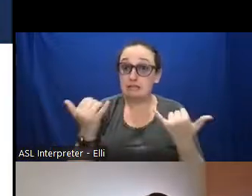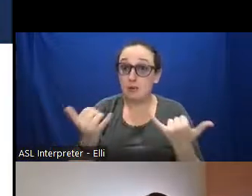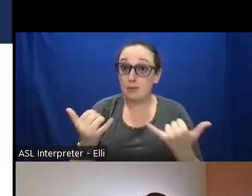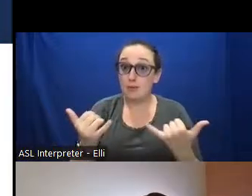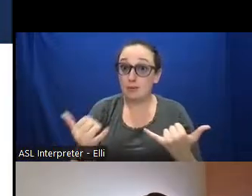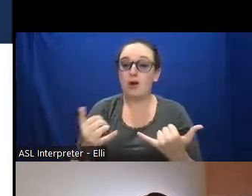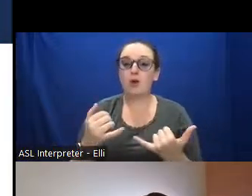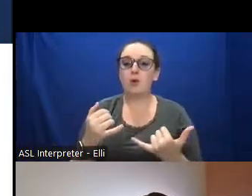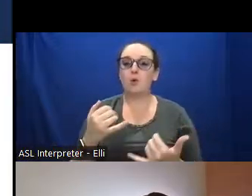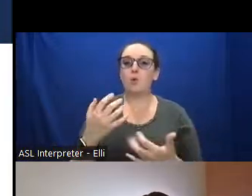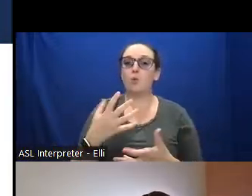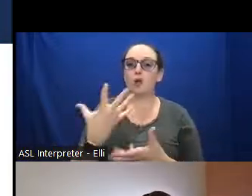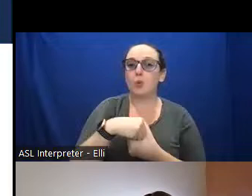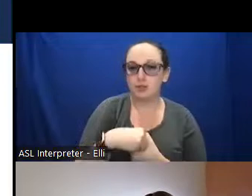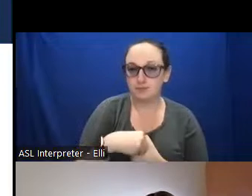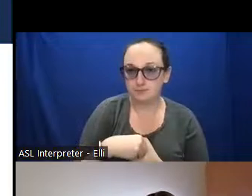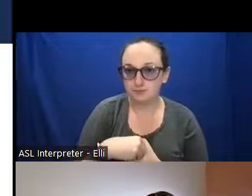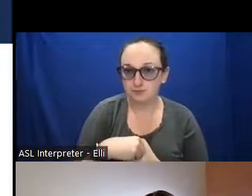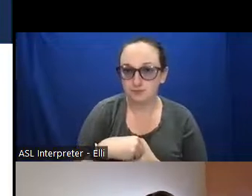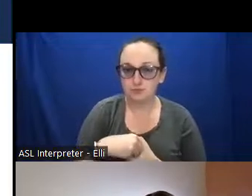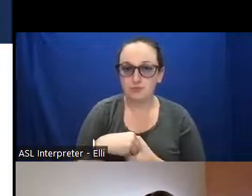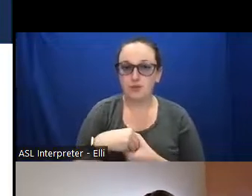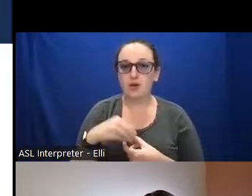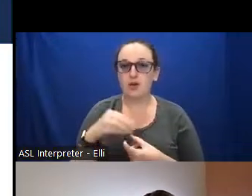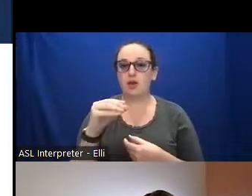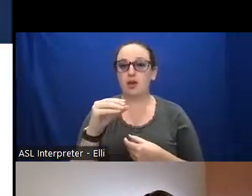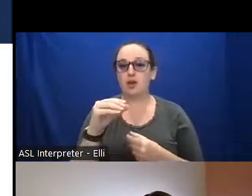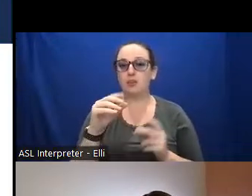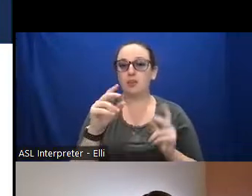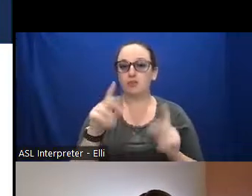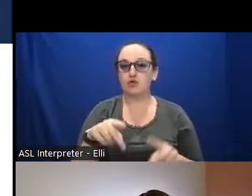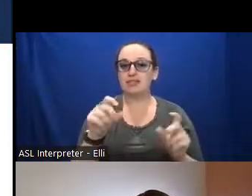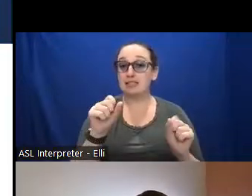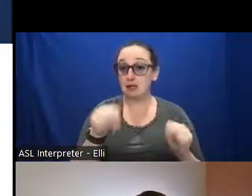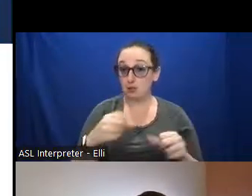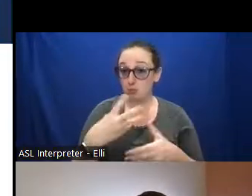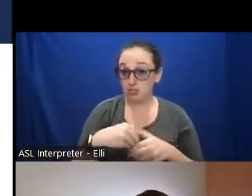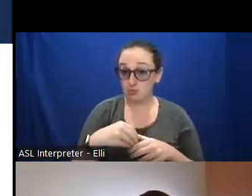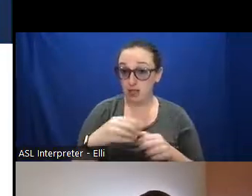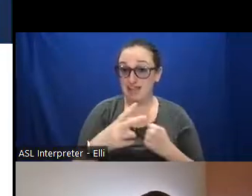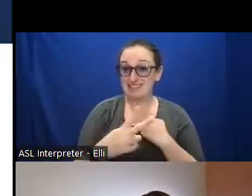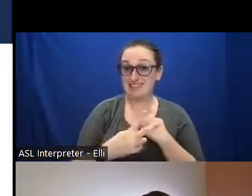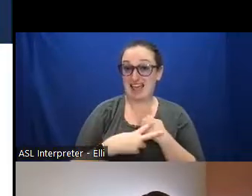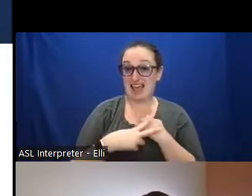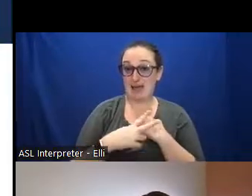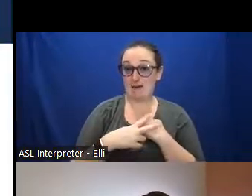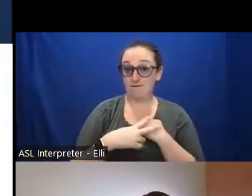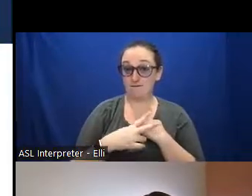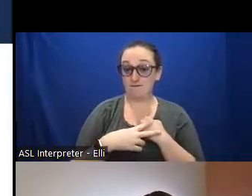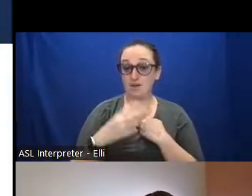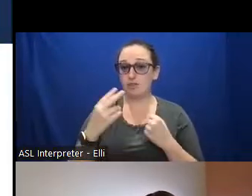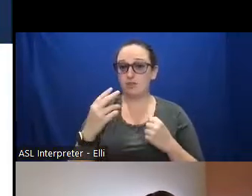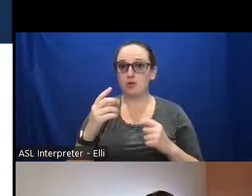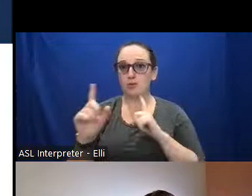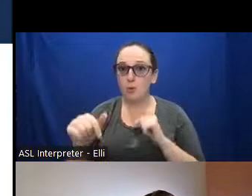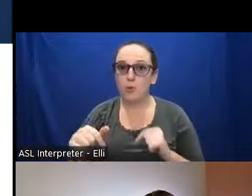interventions and allow the person to participate in them and save the thing that's not as time sensitive,